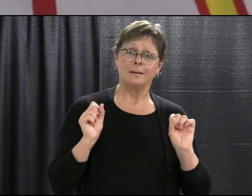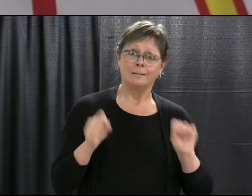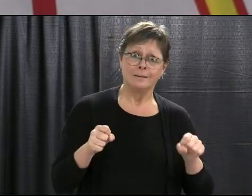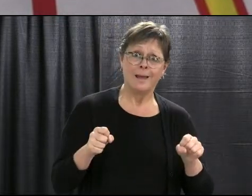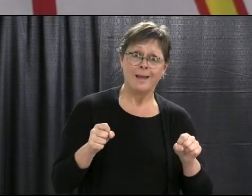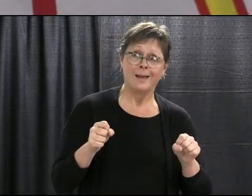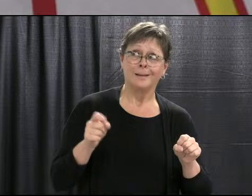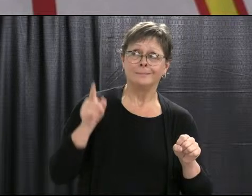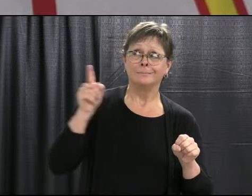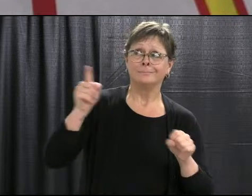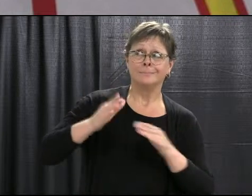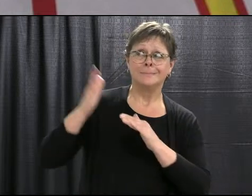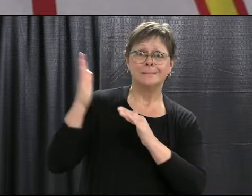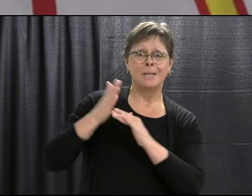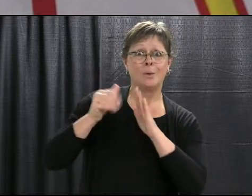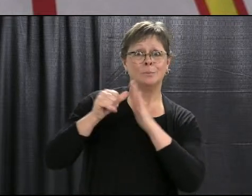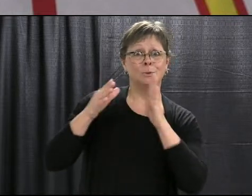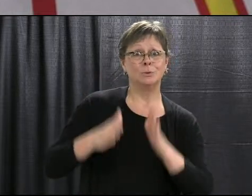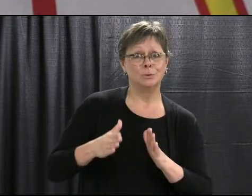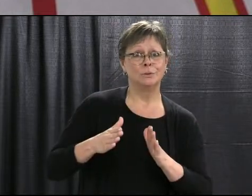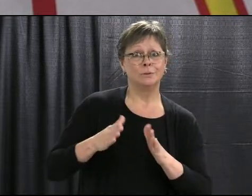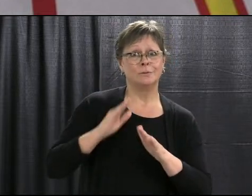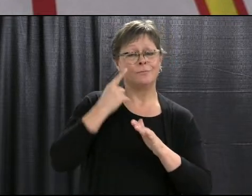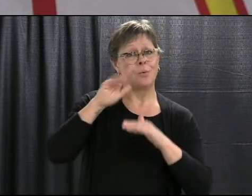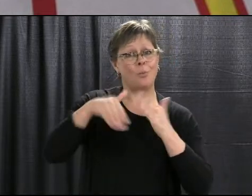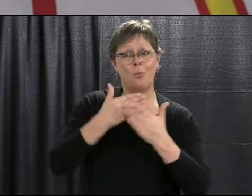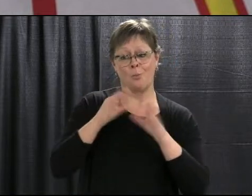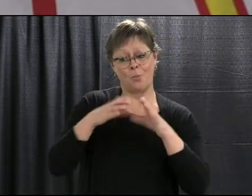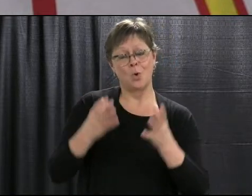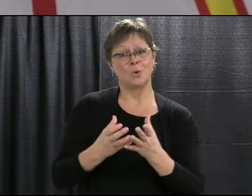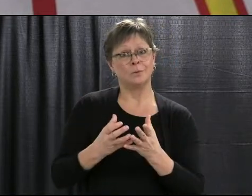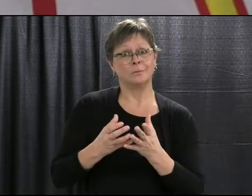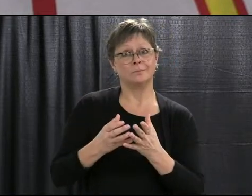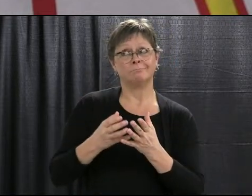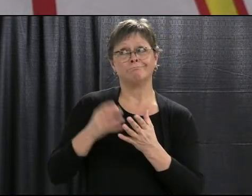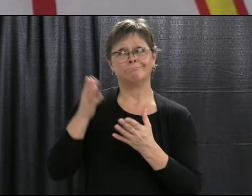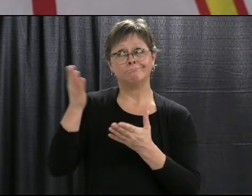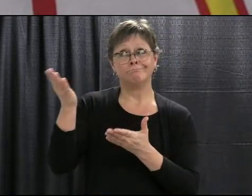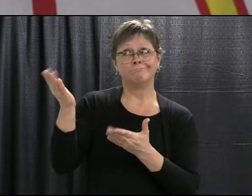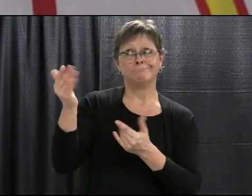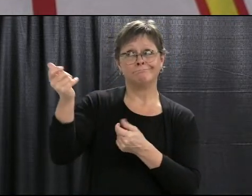a world-class surgeon as we did.